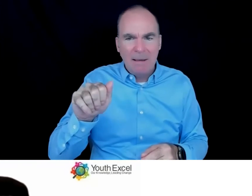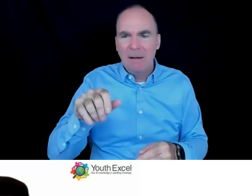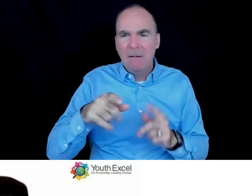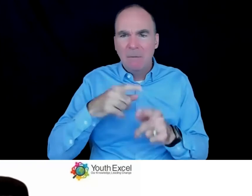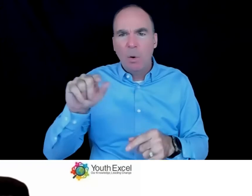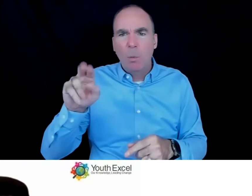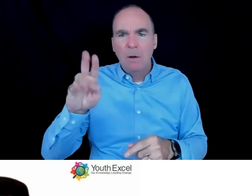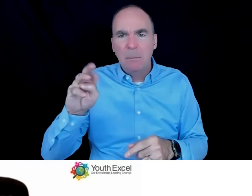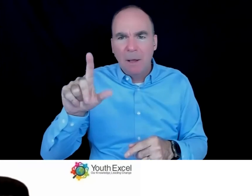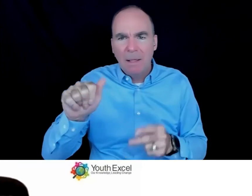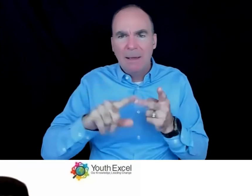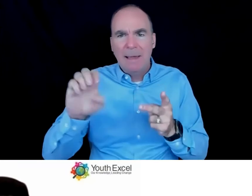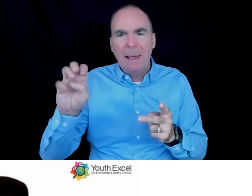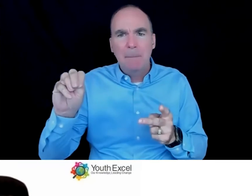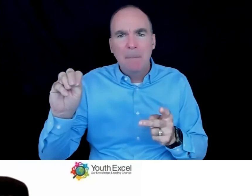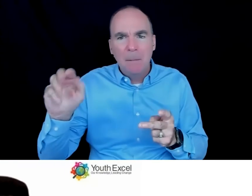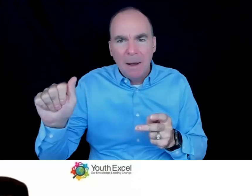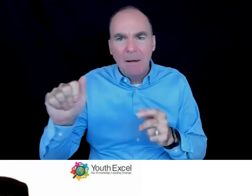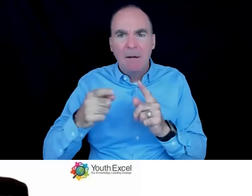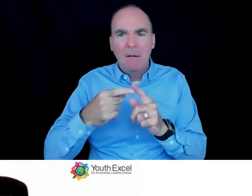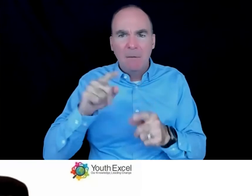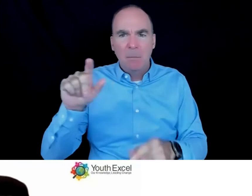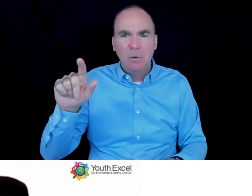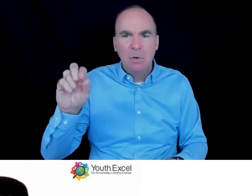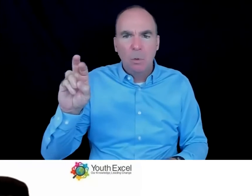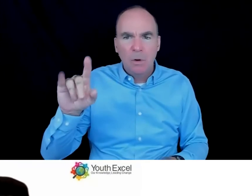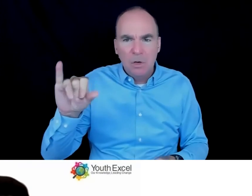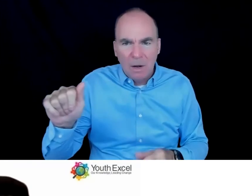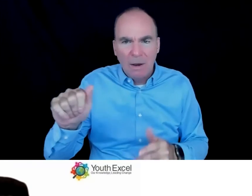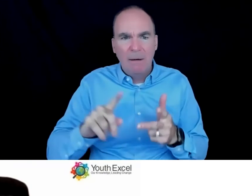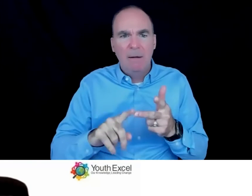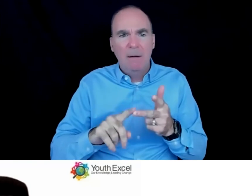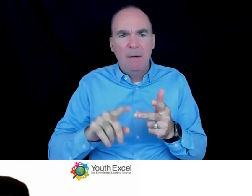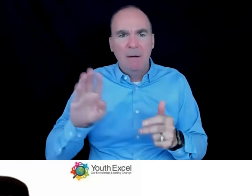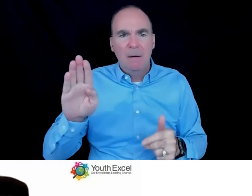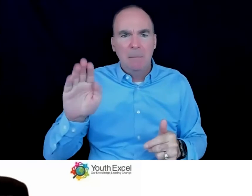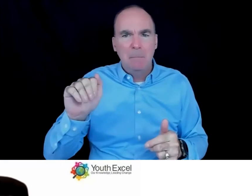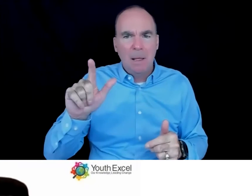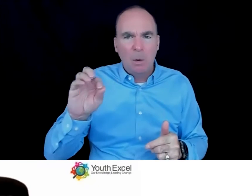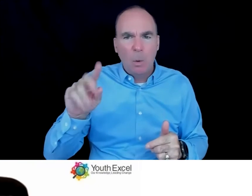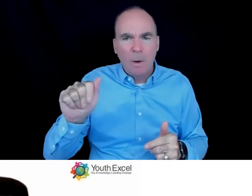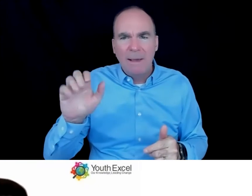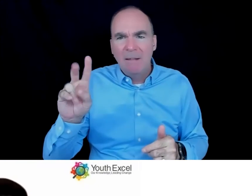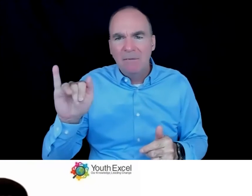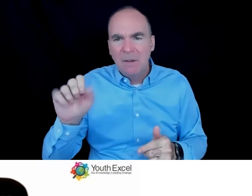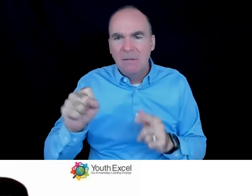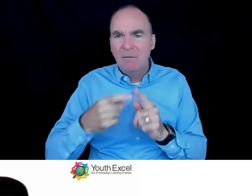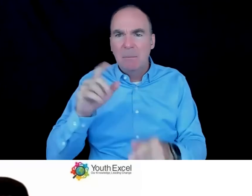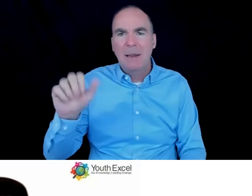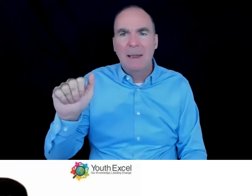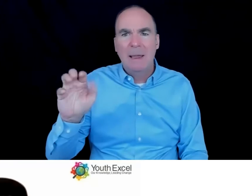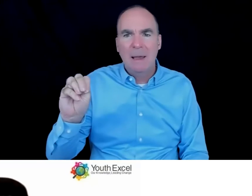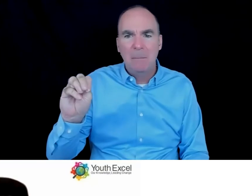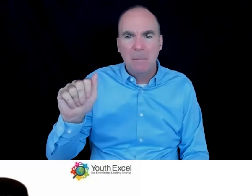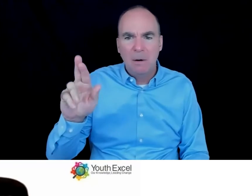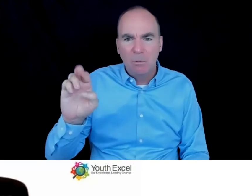Emma Gumbarids from Georgia. And there was also Bagoa Elvis from Cameroon, and not forgetting